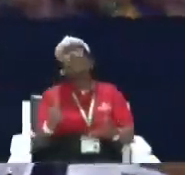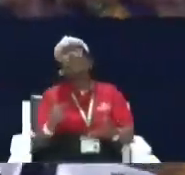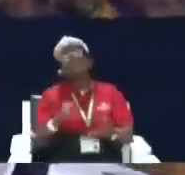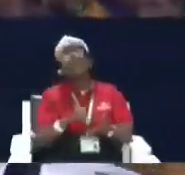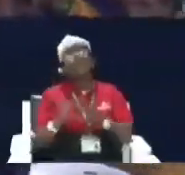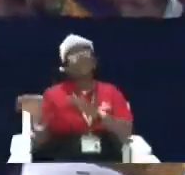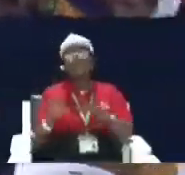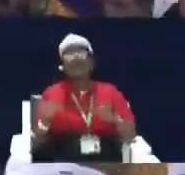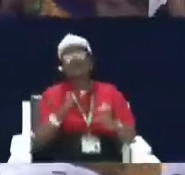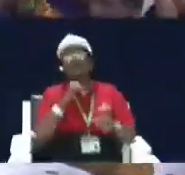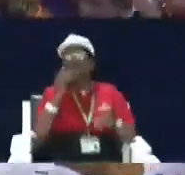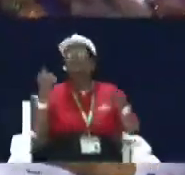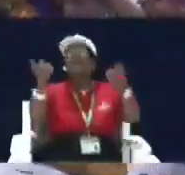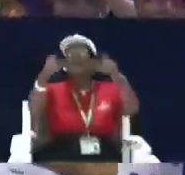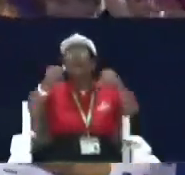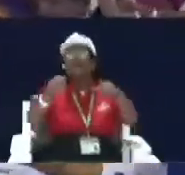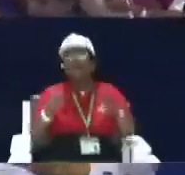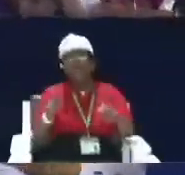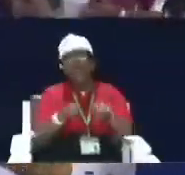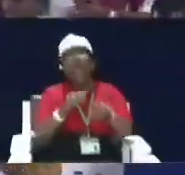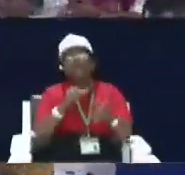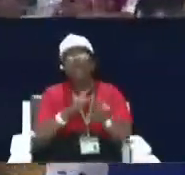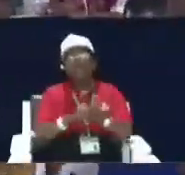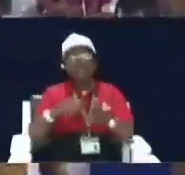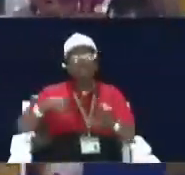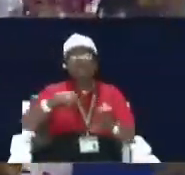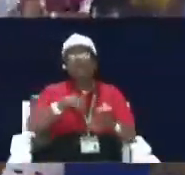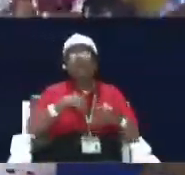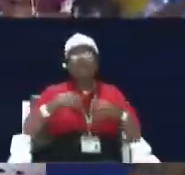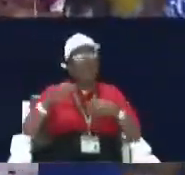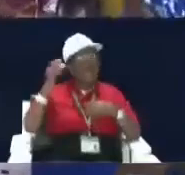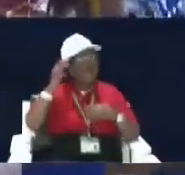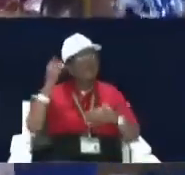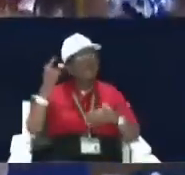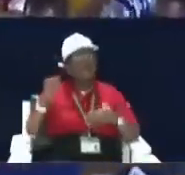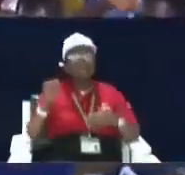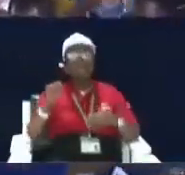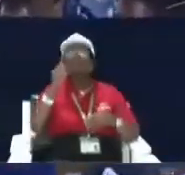We had the testimony of somebody whose kidney